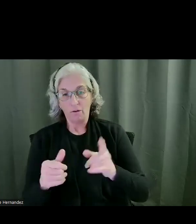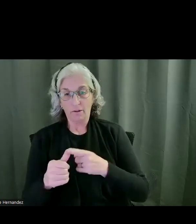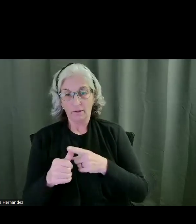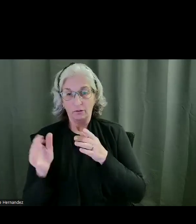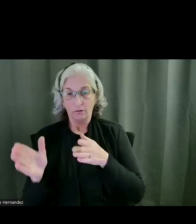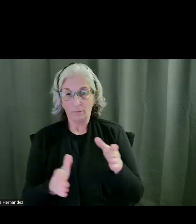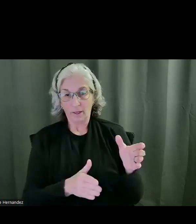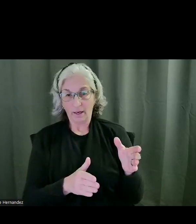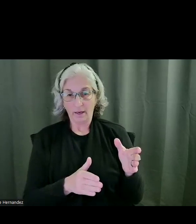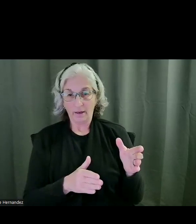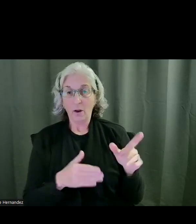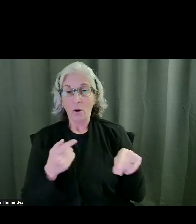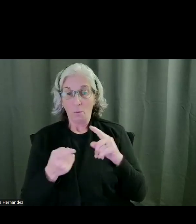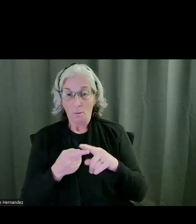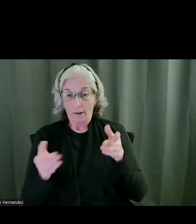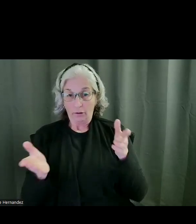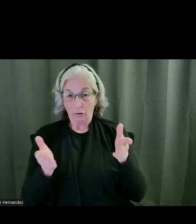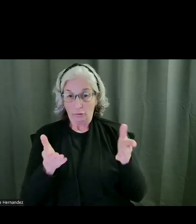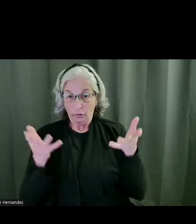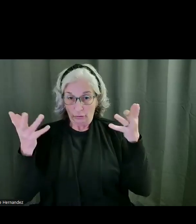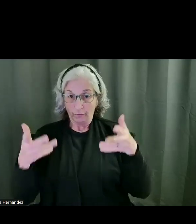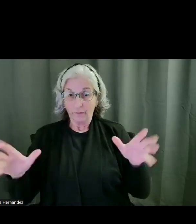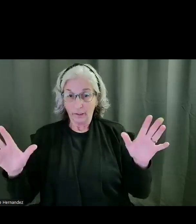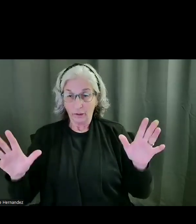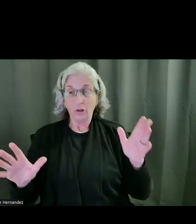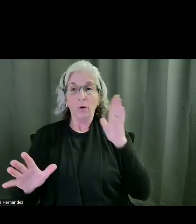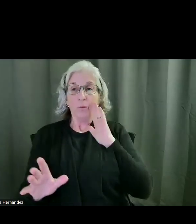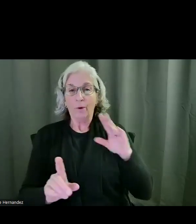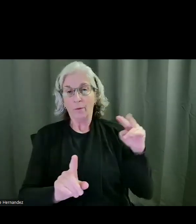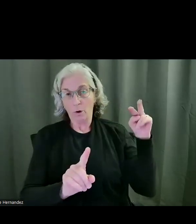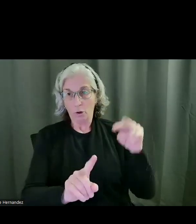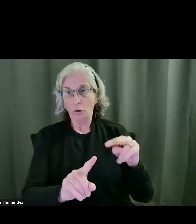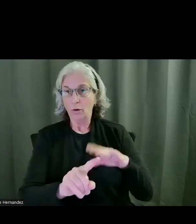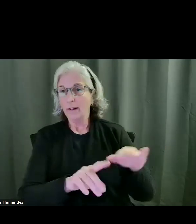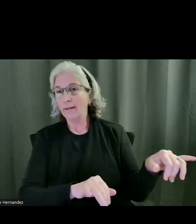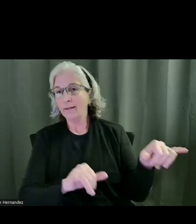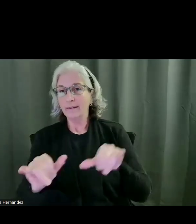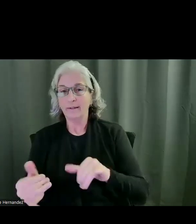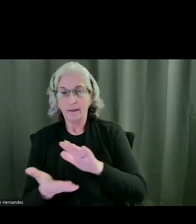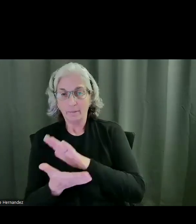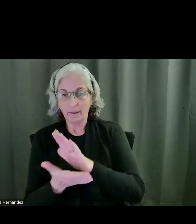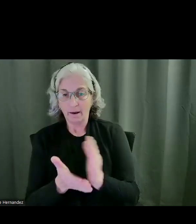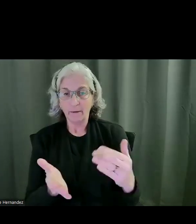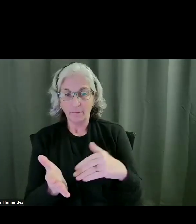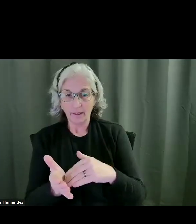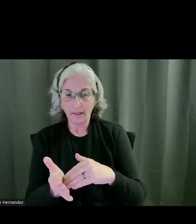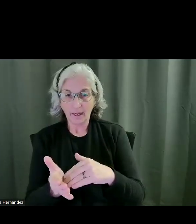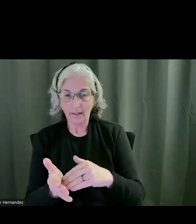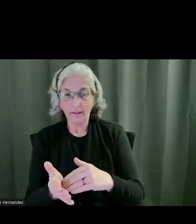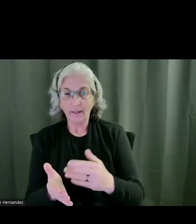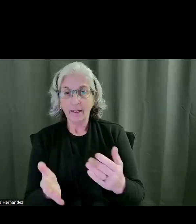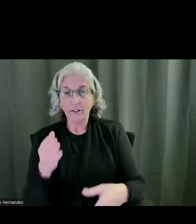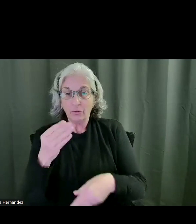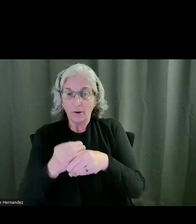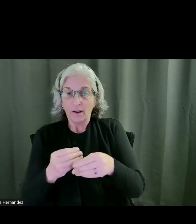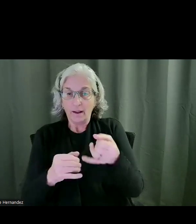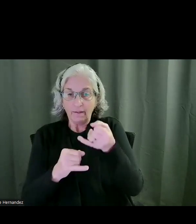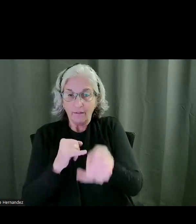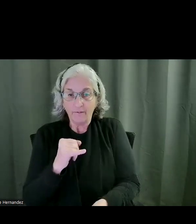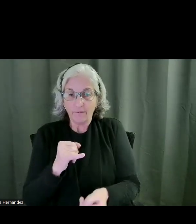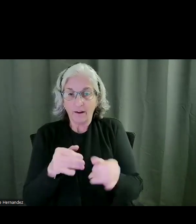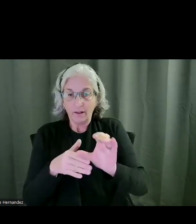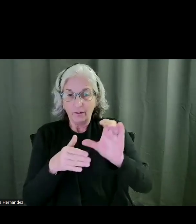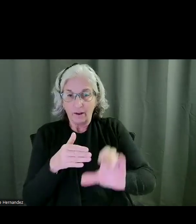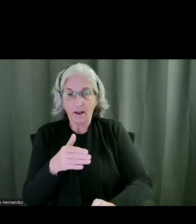document to add the final outcomes that we achieved based on the interventions provided in our services